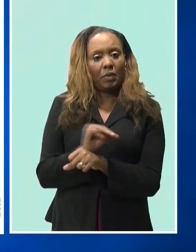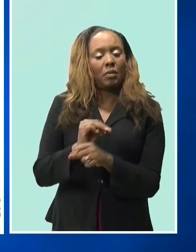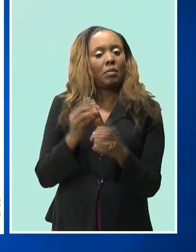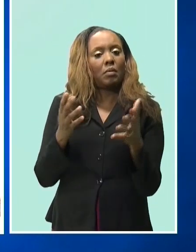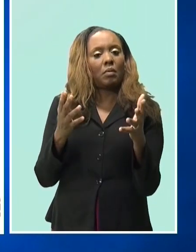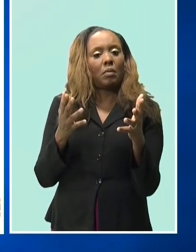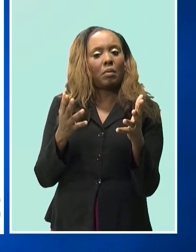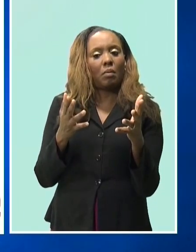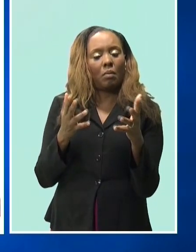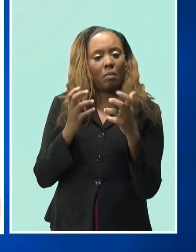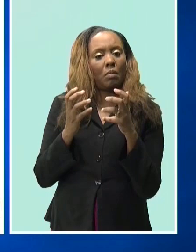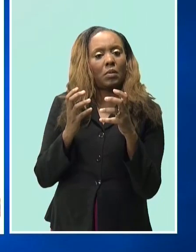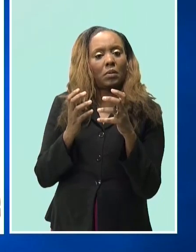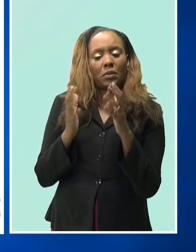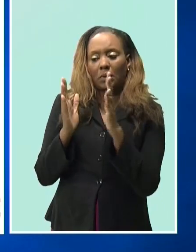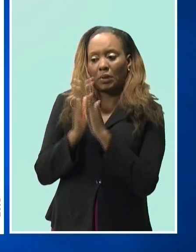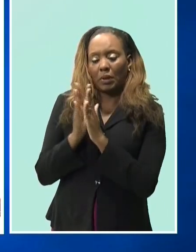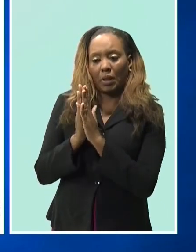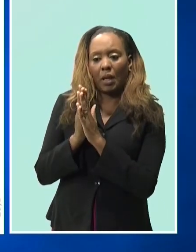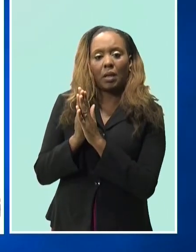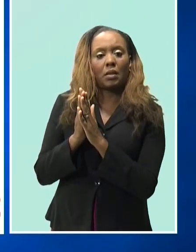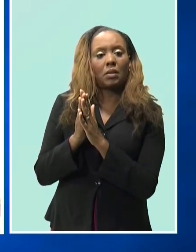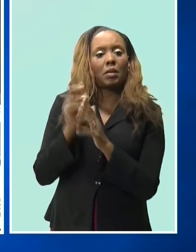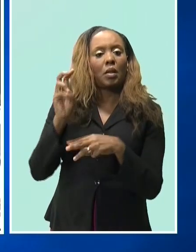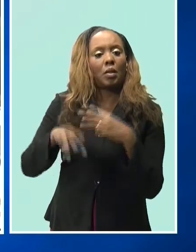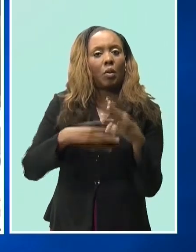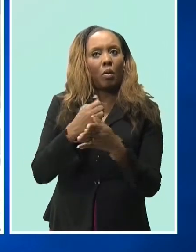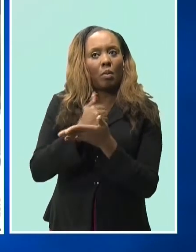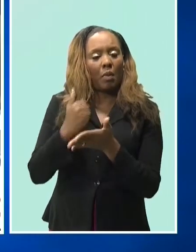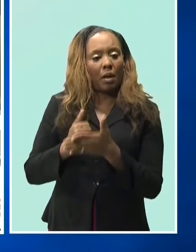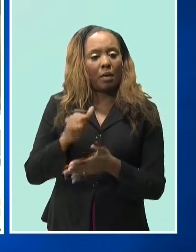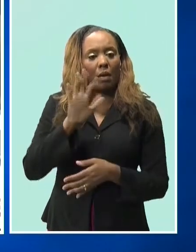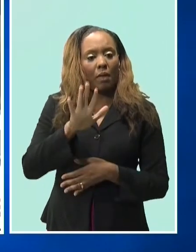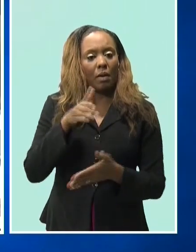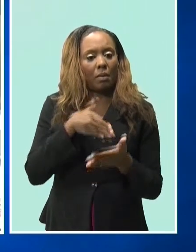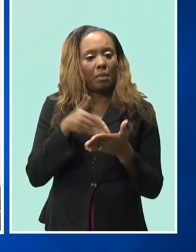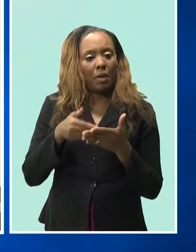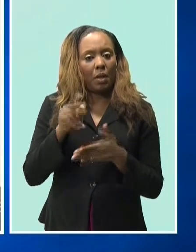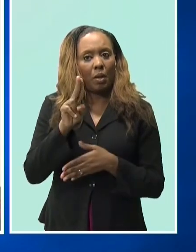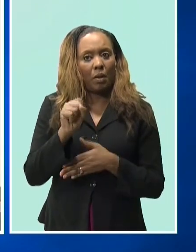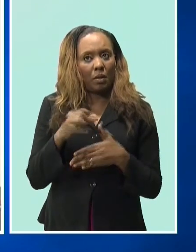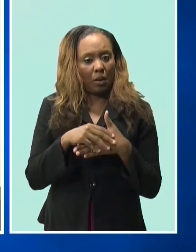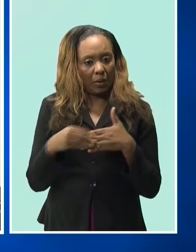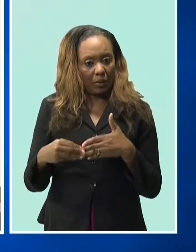looking to tap into assistance from the World Bank for $5 million US.